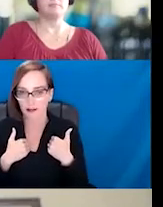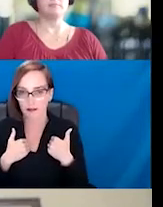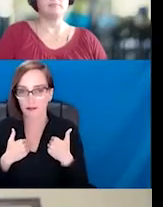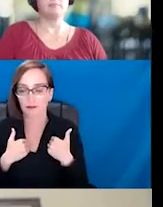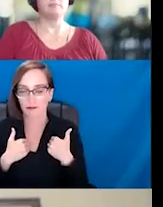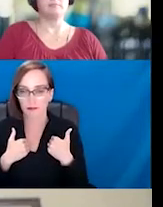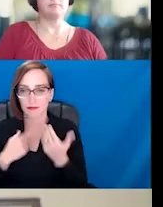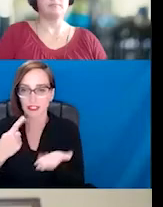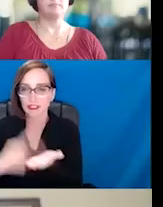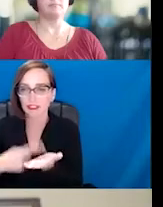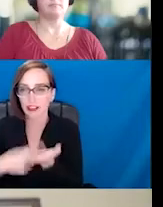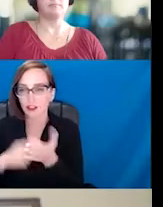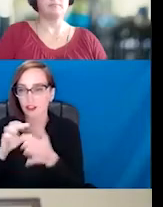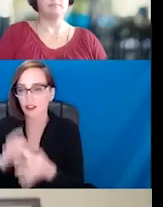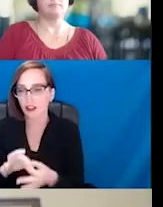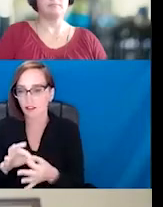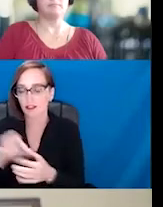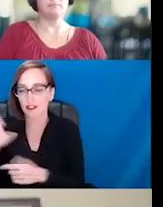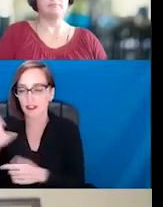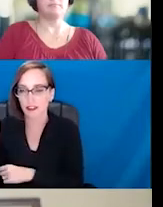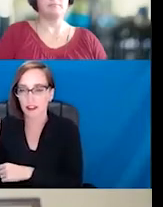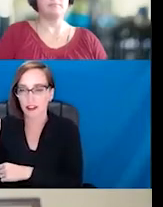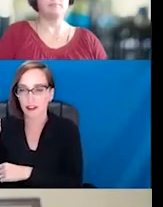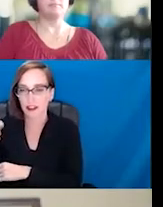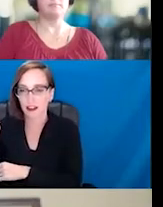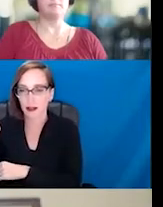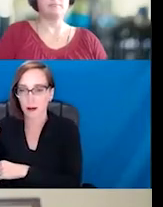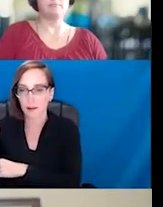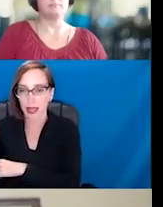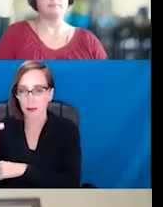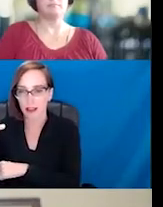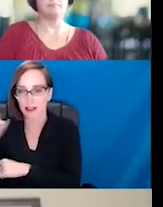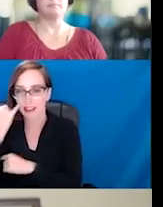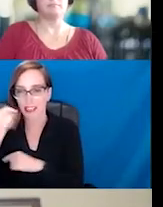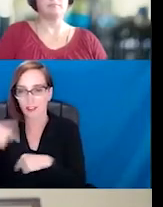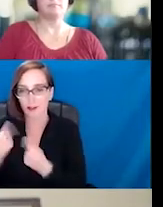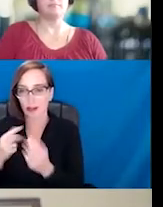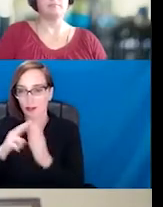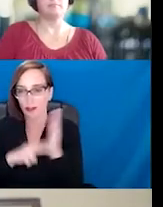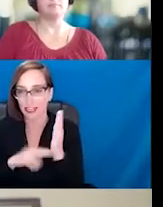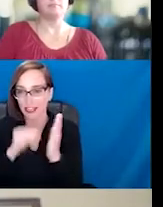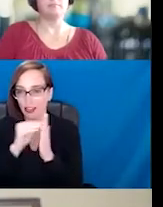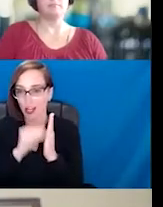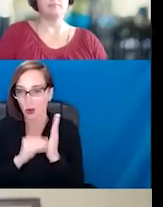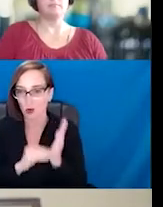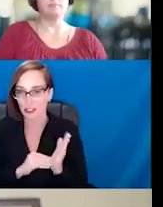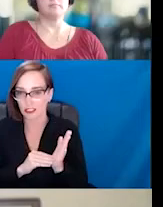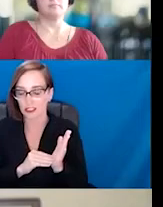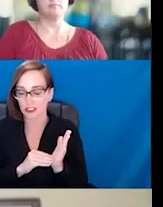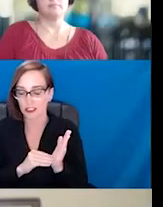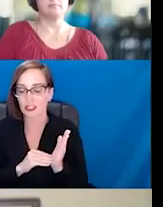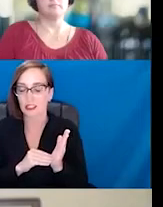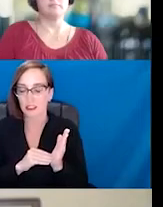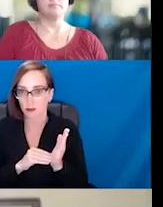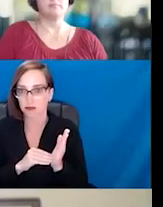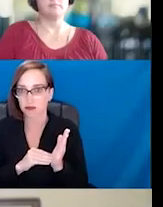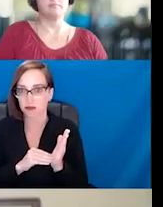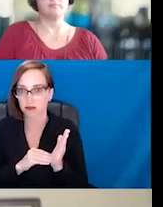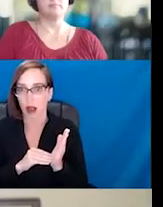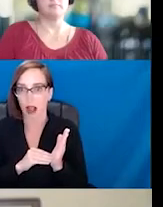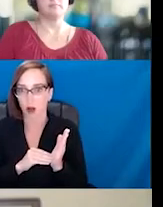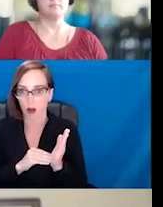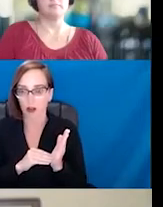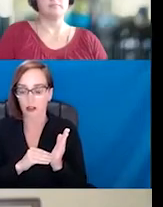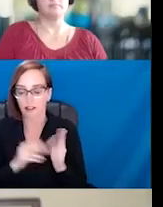mapping, and the staff, if you've been reading any of the notes, and the 1 week that I missed, I read the notes, and man, really